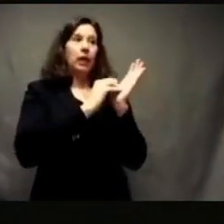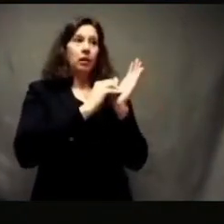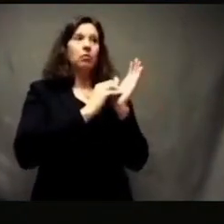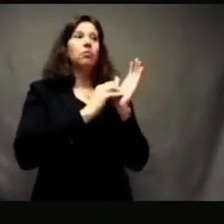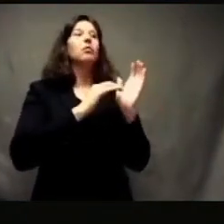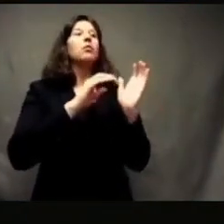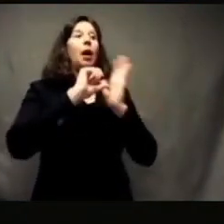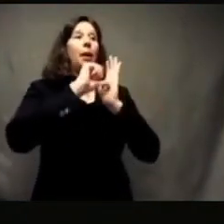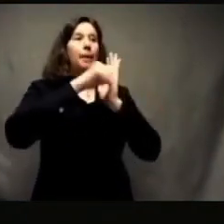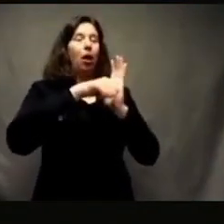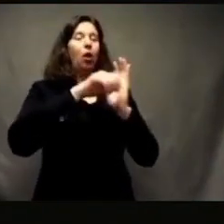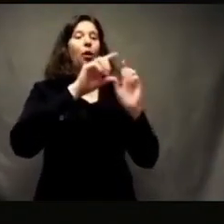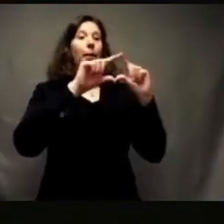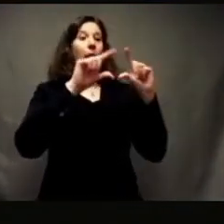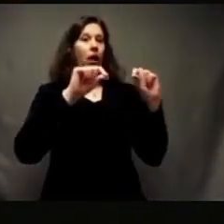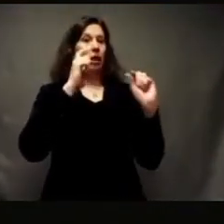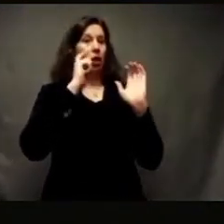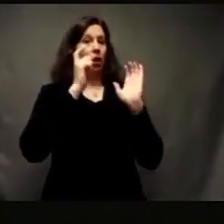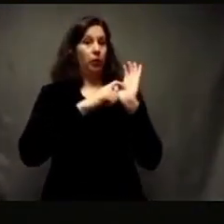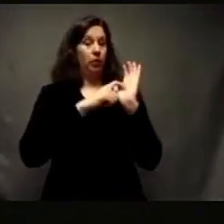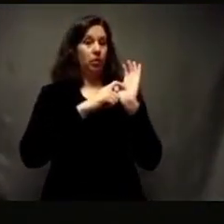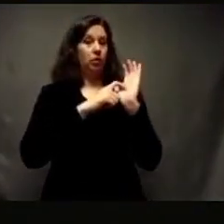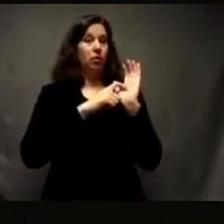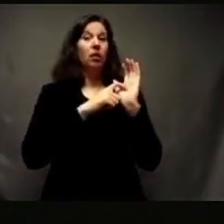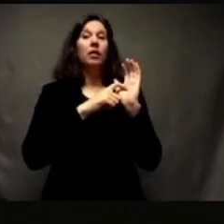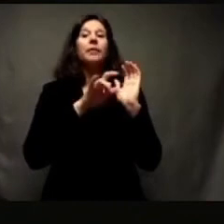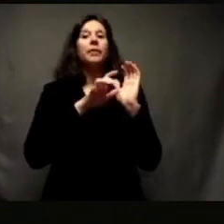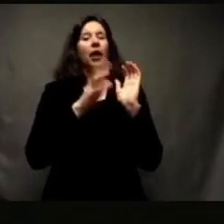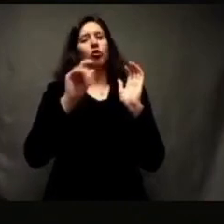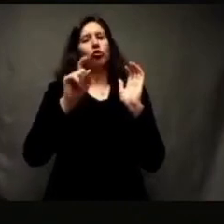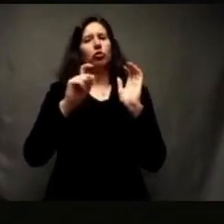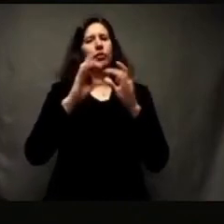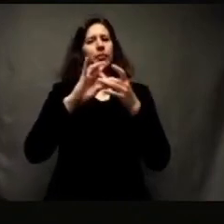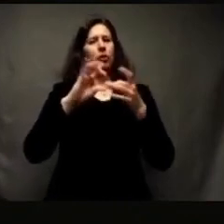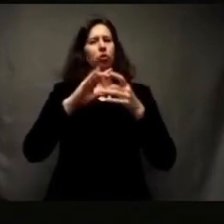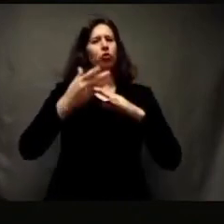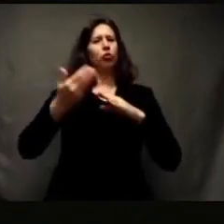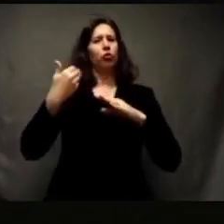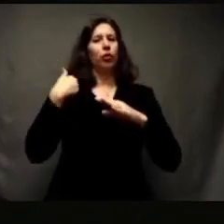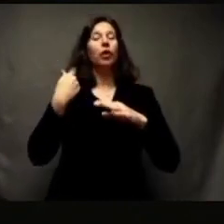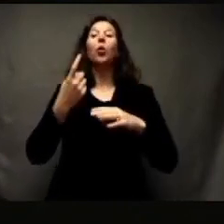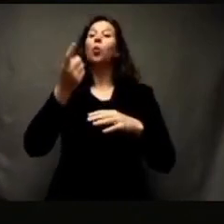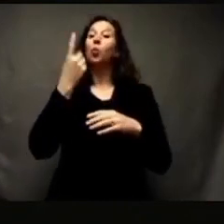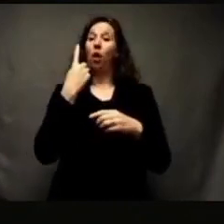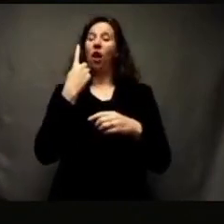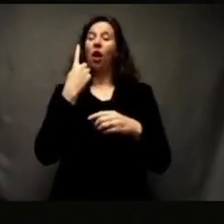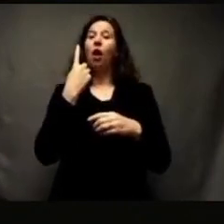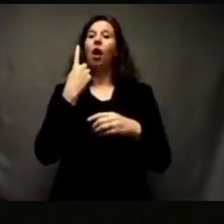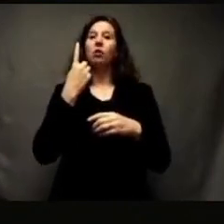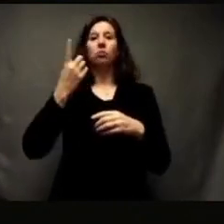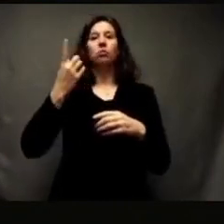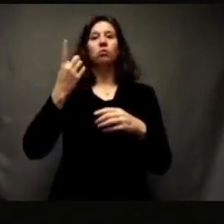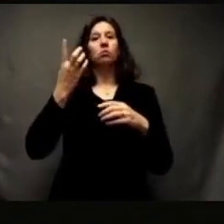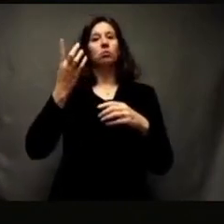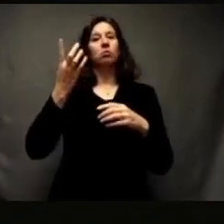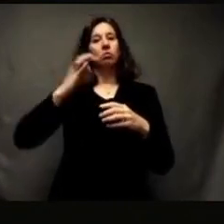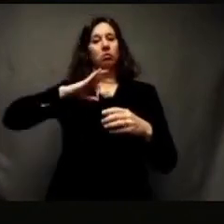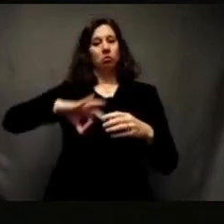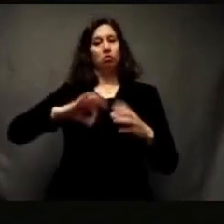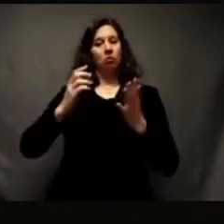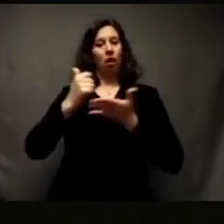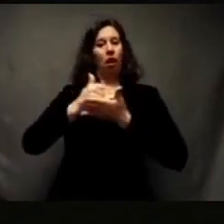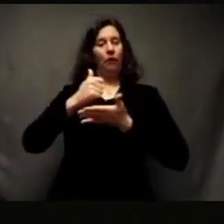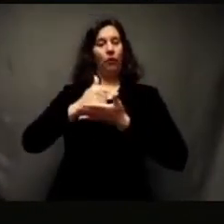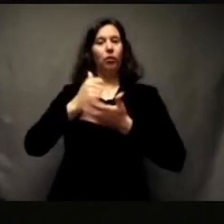the blocks that I'm noticing. And I think I should have mentioned earlier, I think one really useful thing for starting out